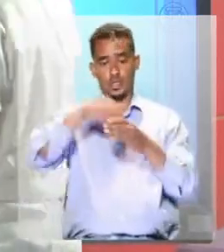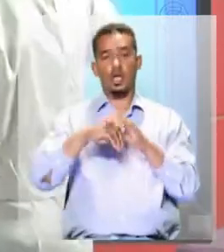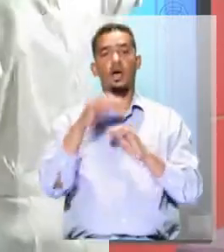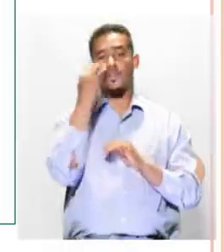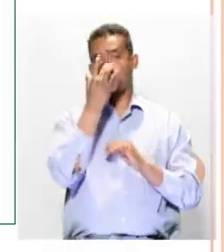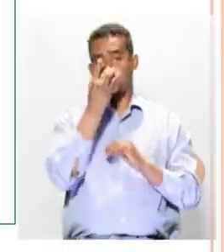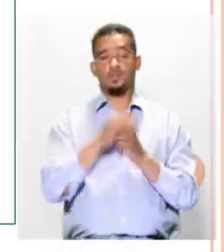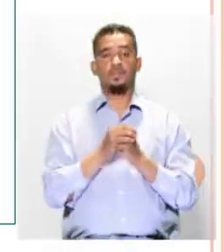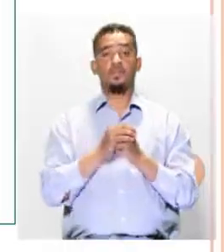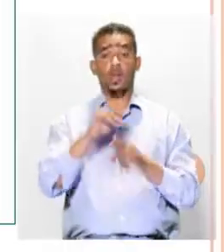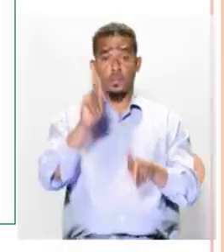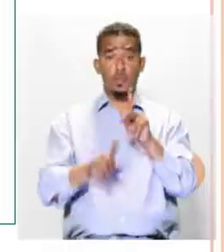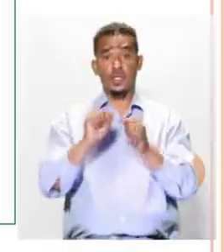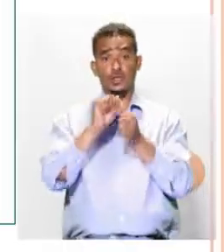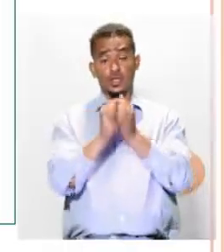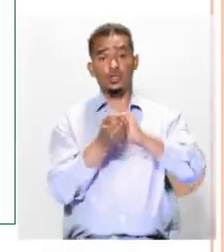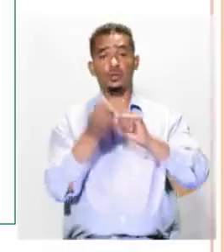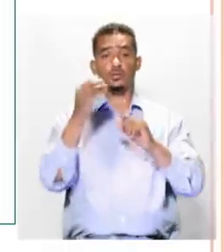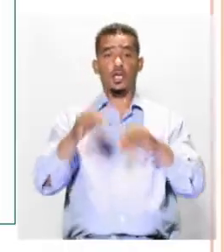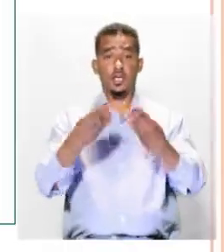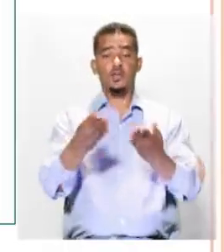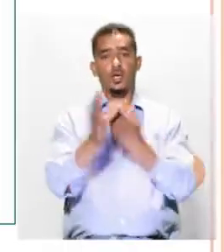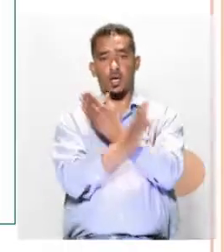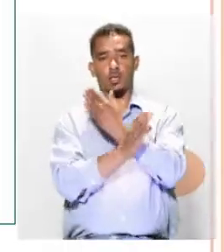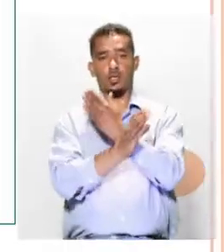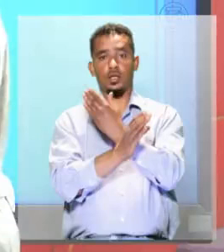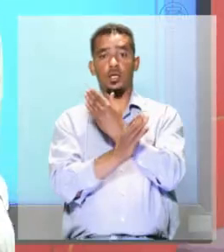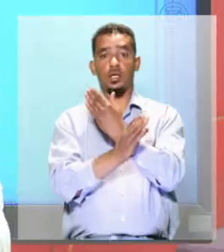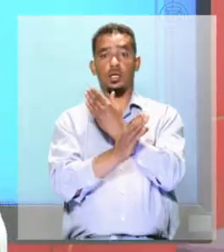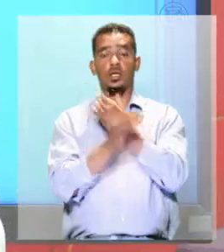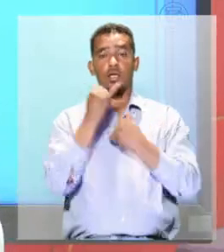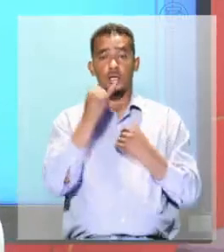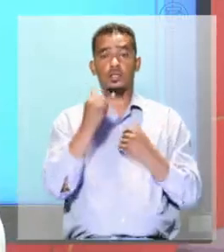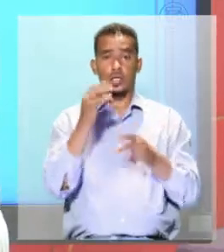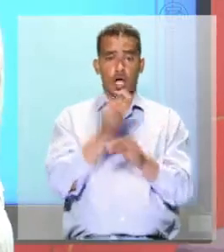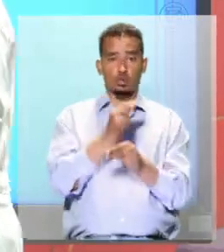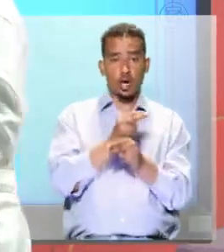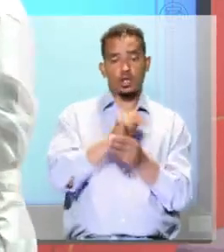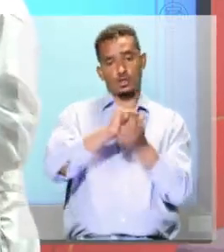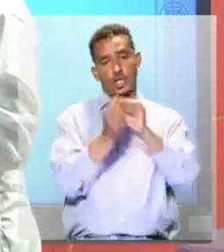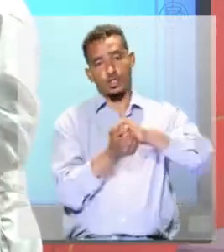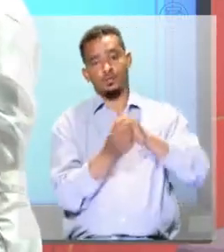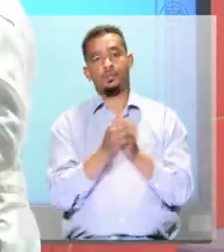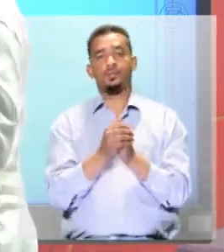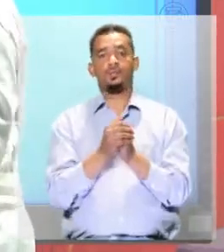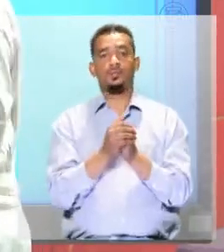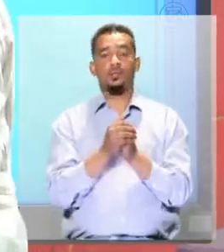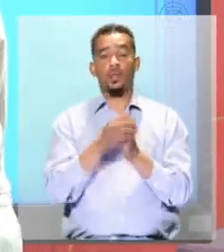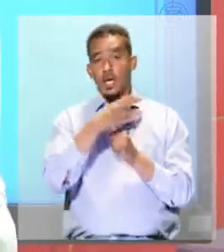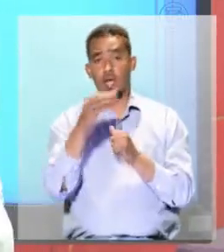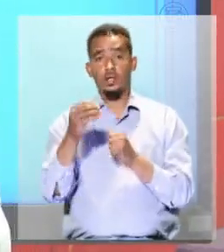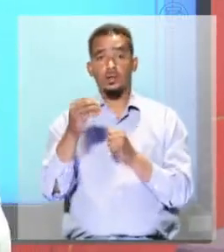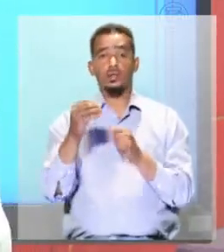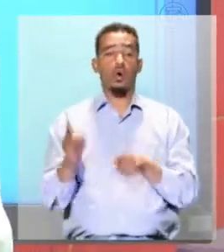Africa. Population change in a given country is affected by natural change and